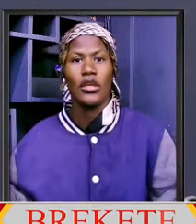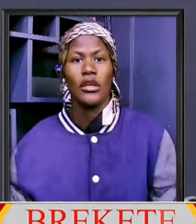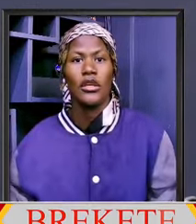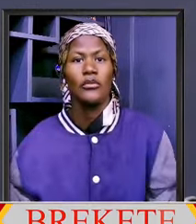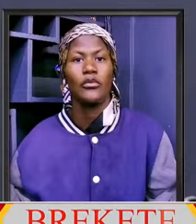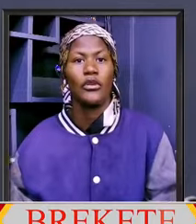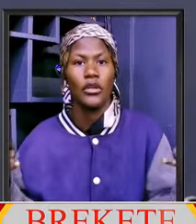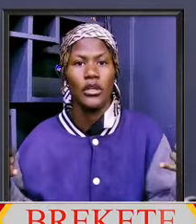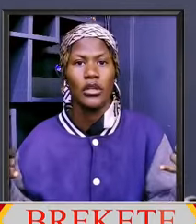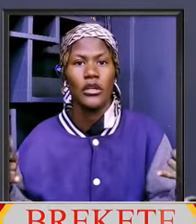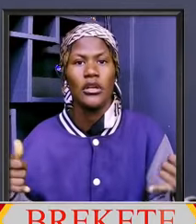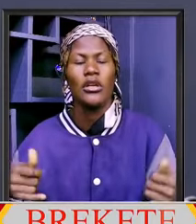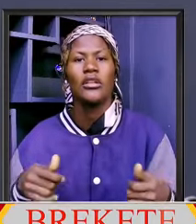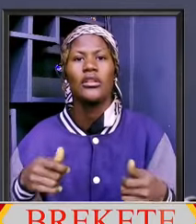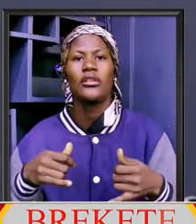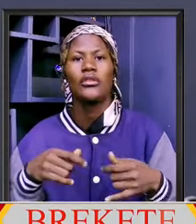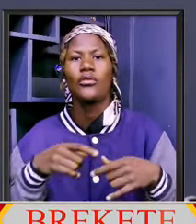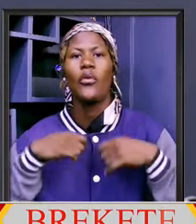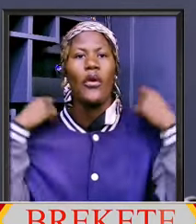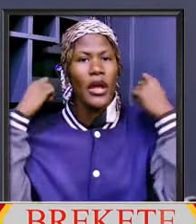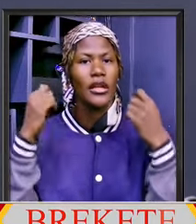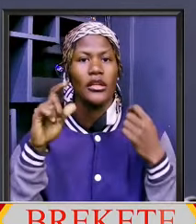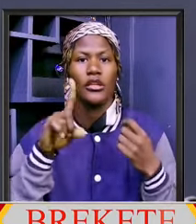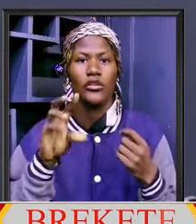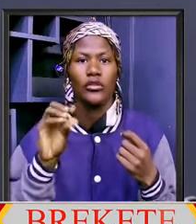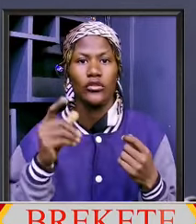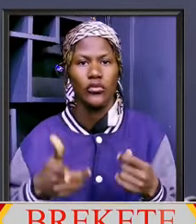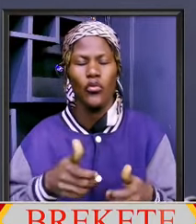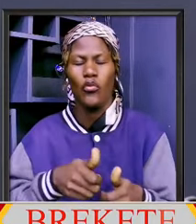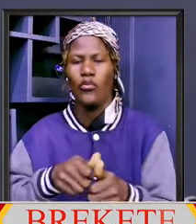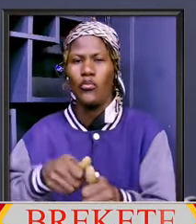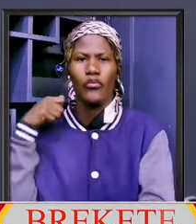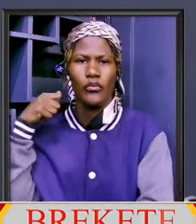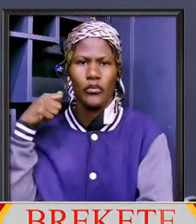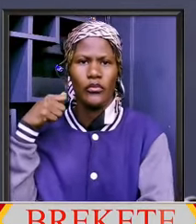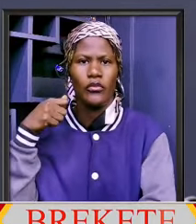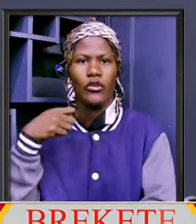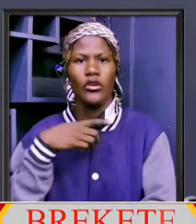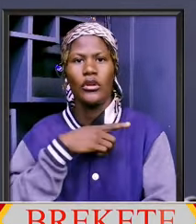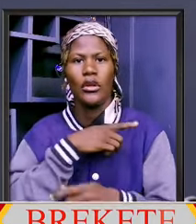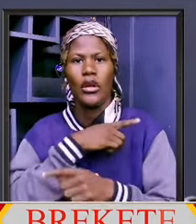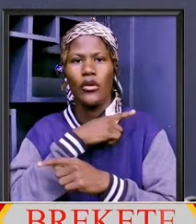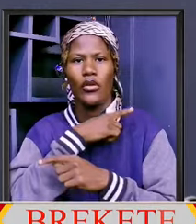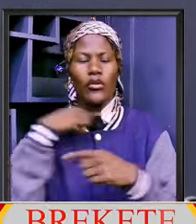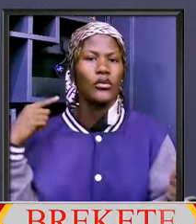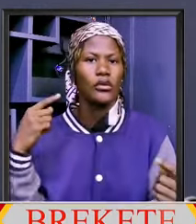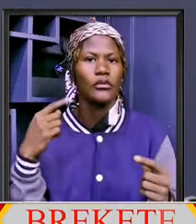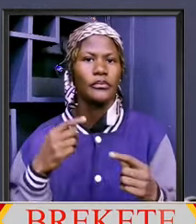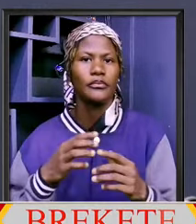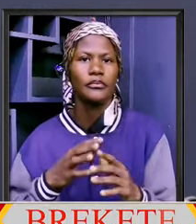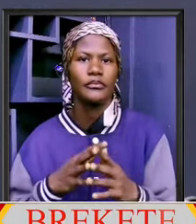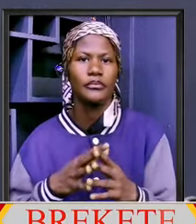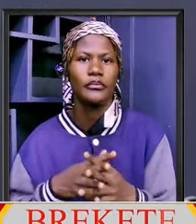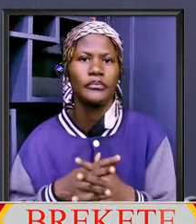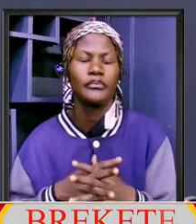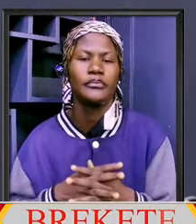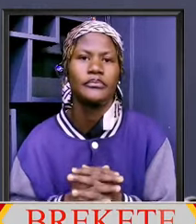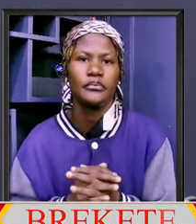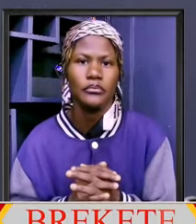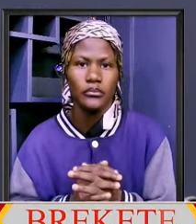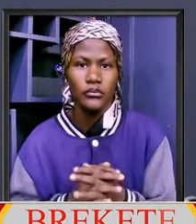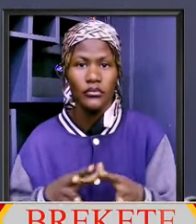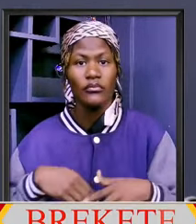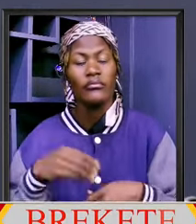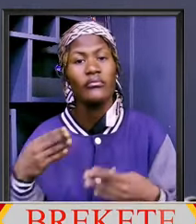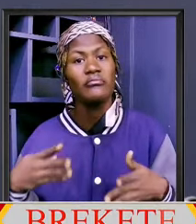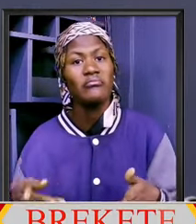like this. Once they wear the dog, they go just pull them, the thing go cut the air wind. They go drum. Woo! Some places